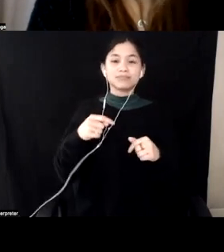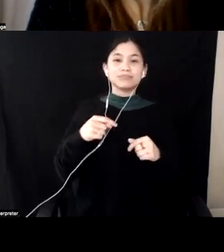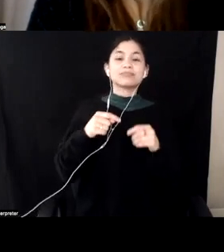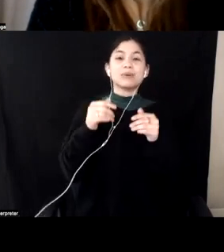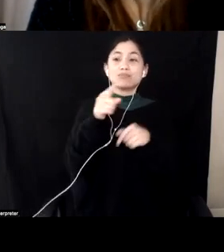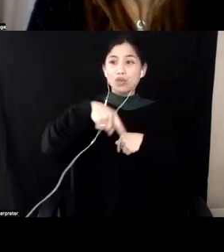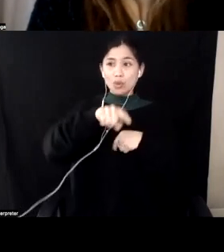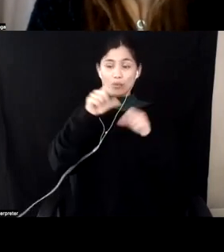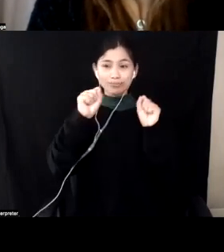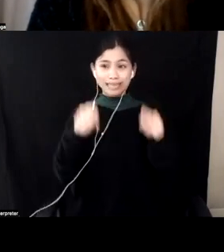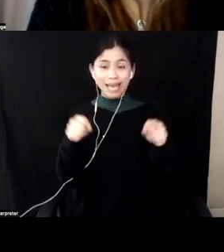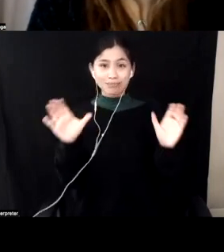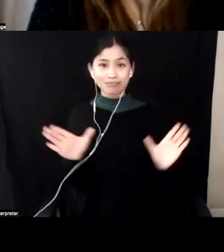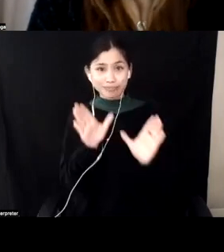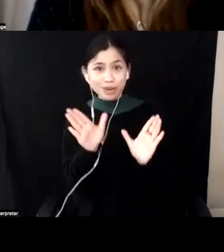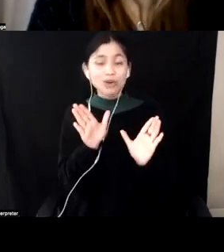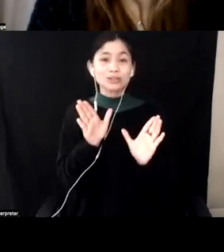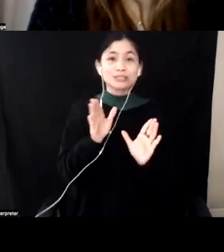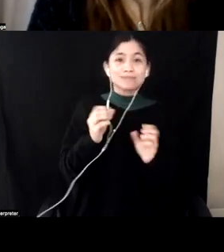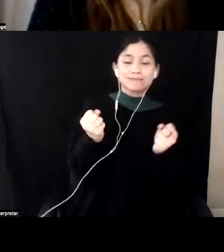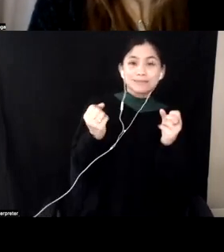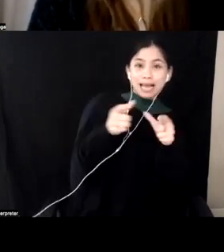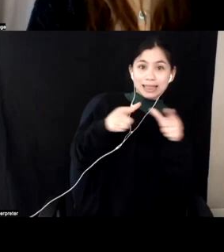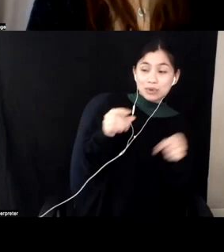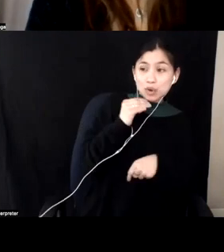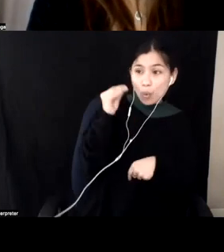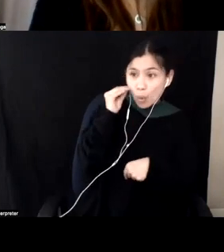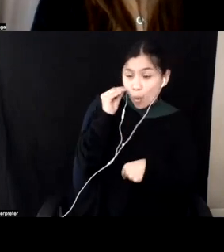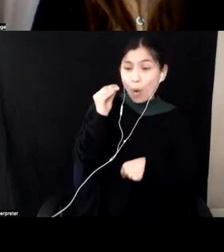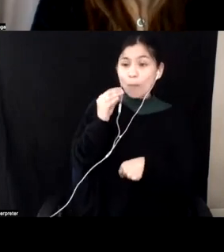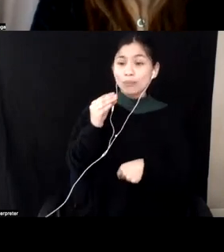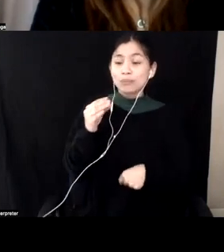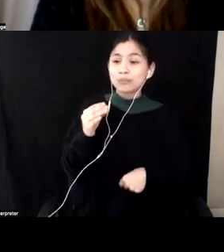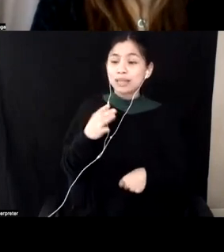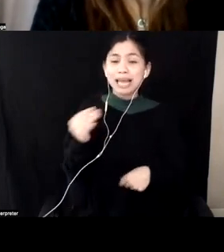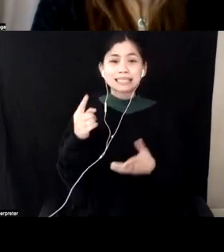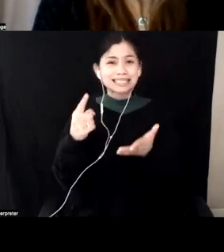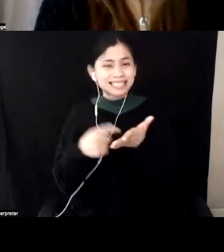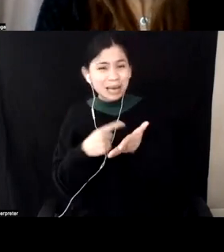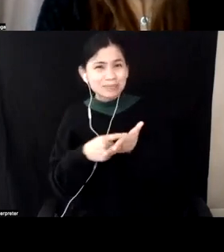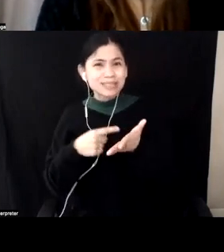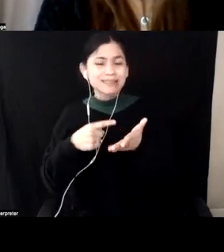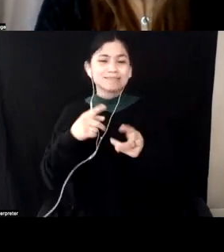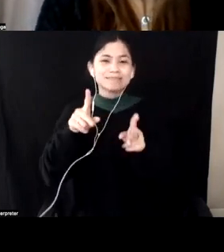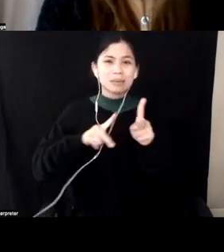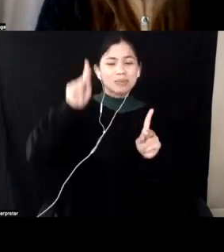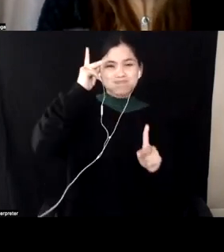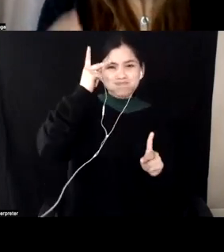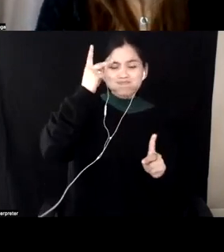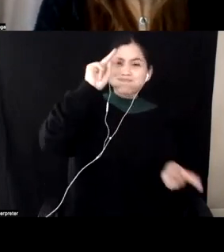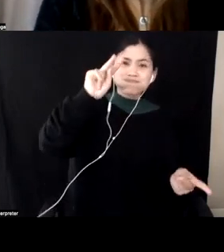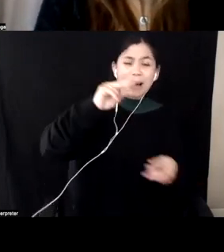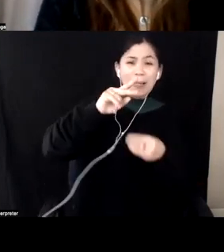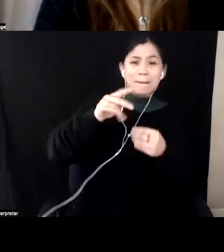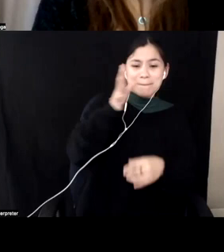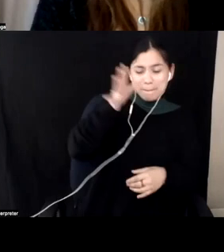Let them know that it's okay. And a lot of the times there's this misinformation that parents need